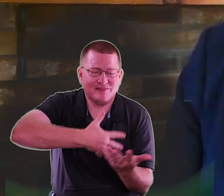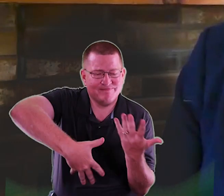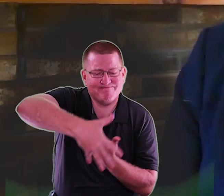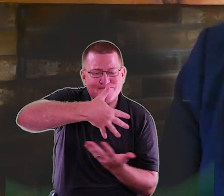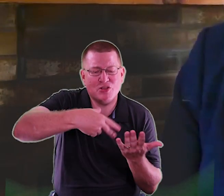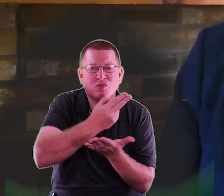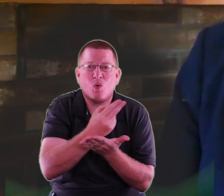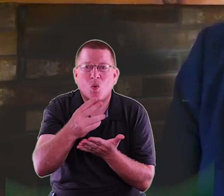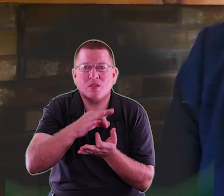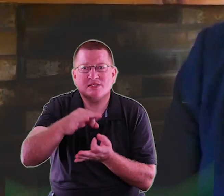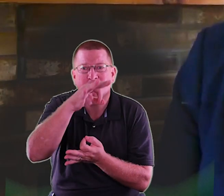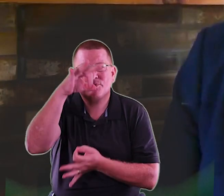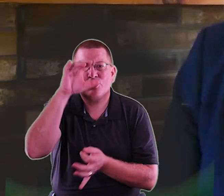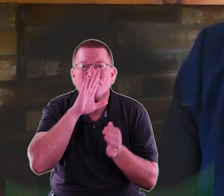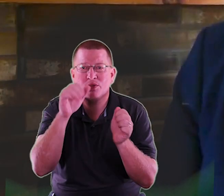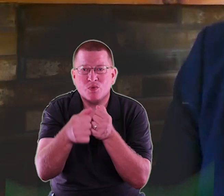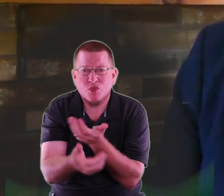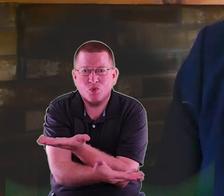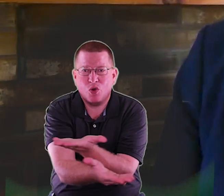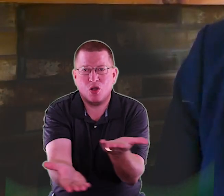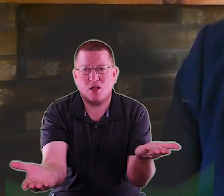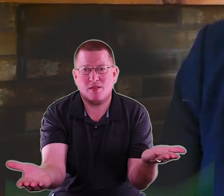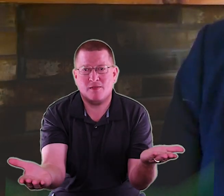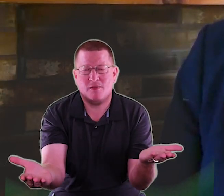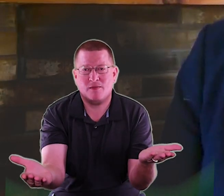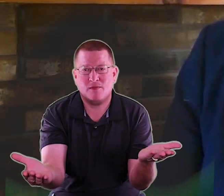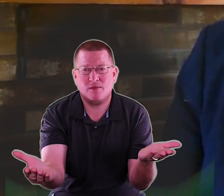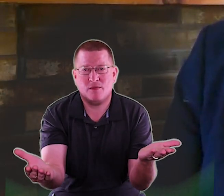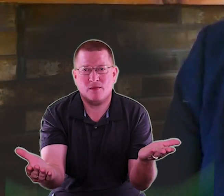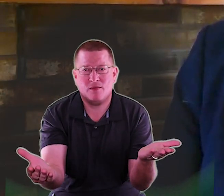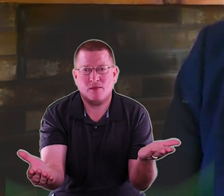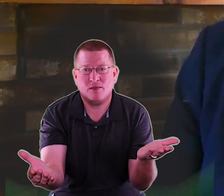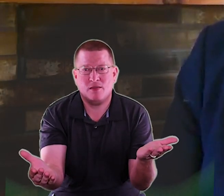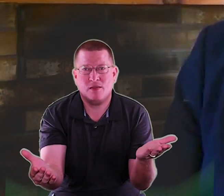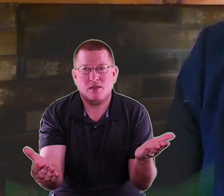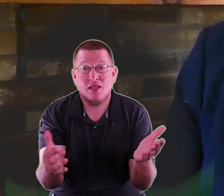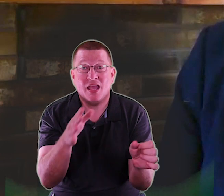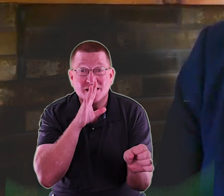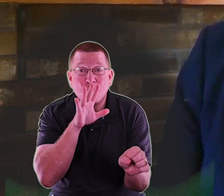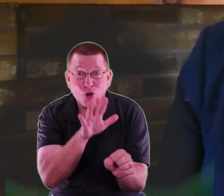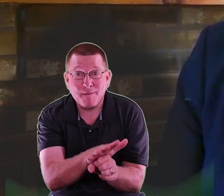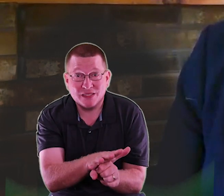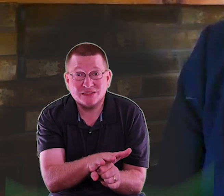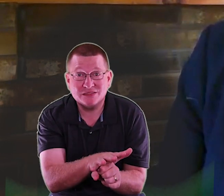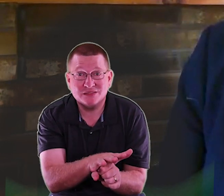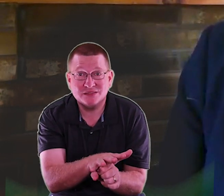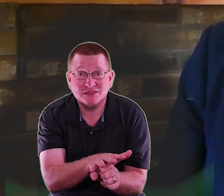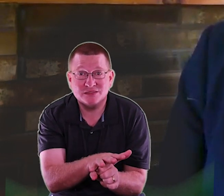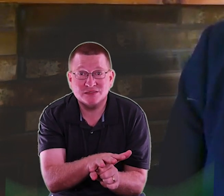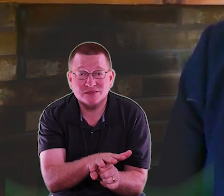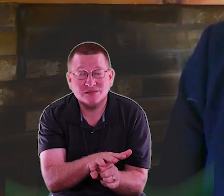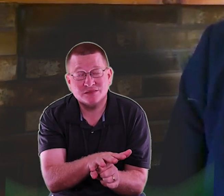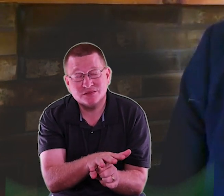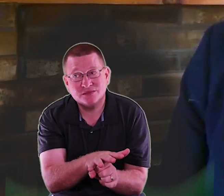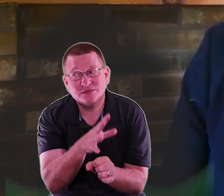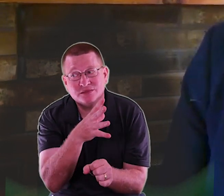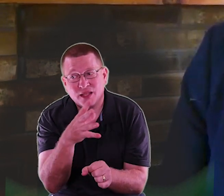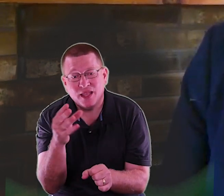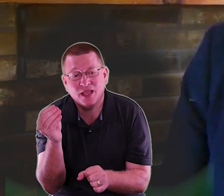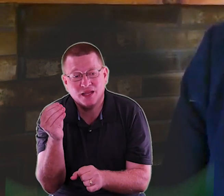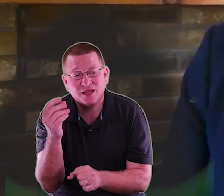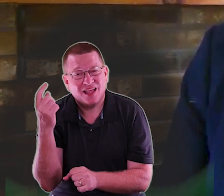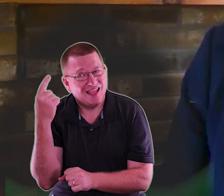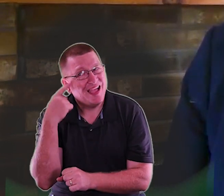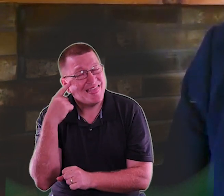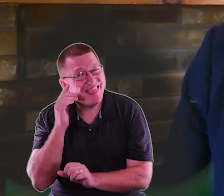of the Holy Spirit be with you all." It's actually a promise, and I think